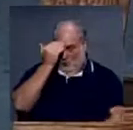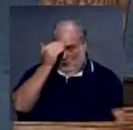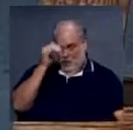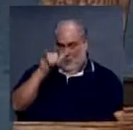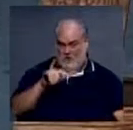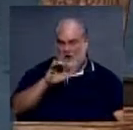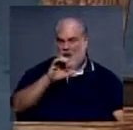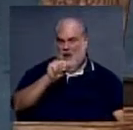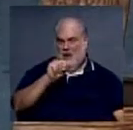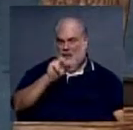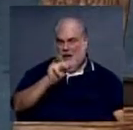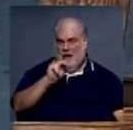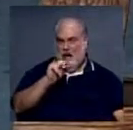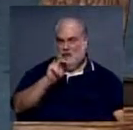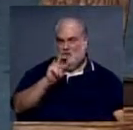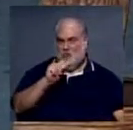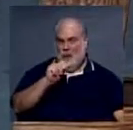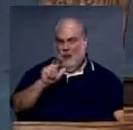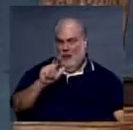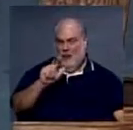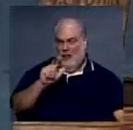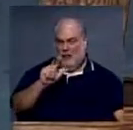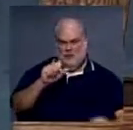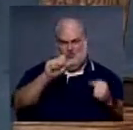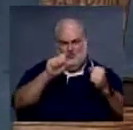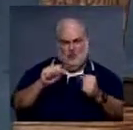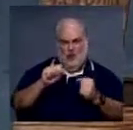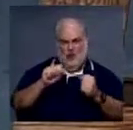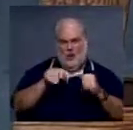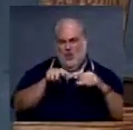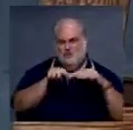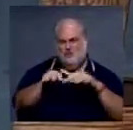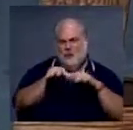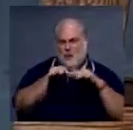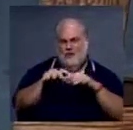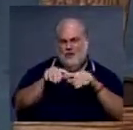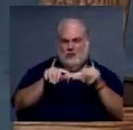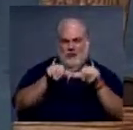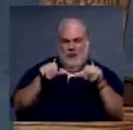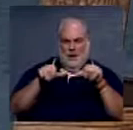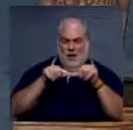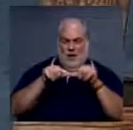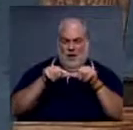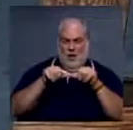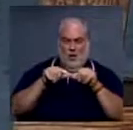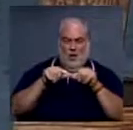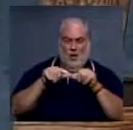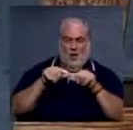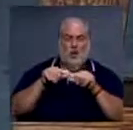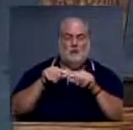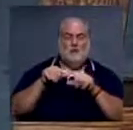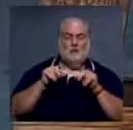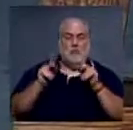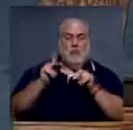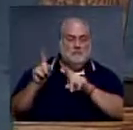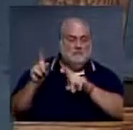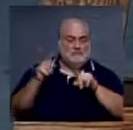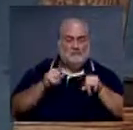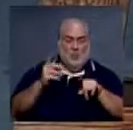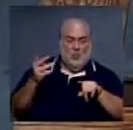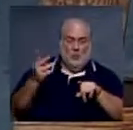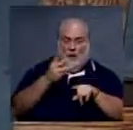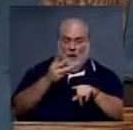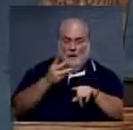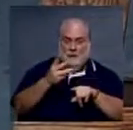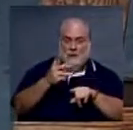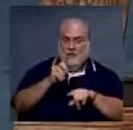most traveled thoroughfares in the city. People traveling west to downtown to work every day. Imagine,